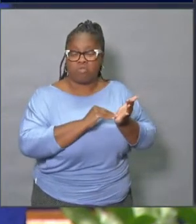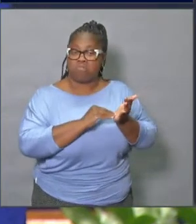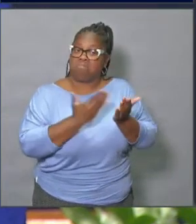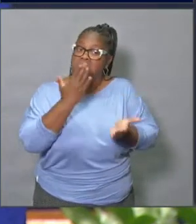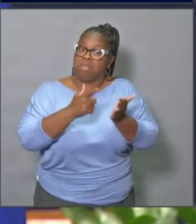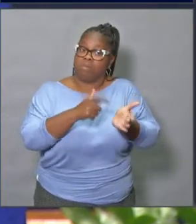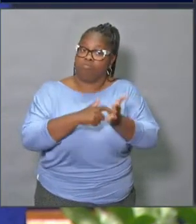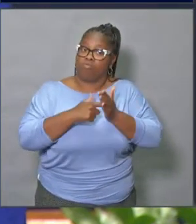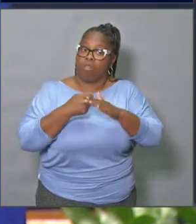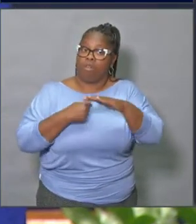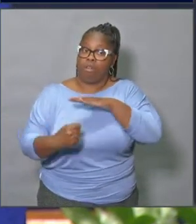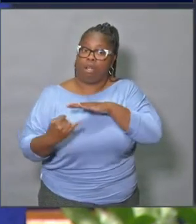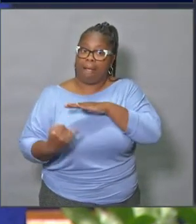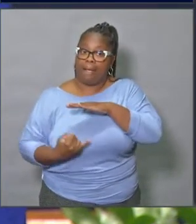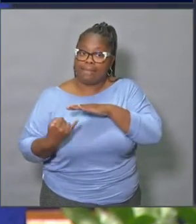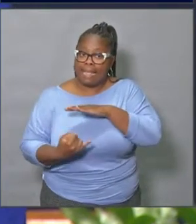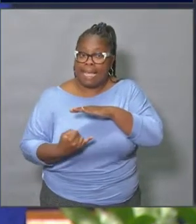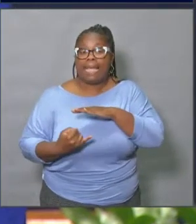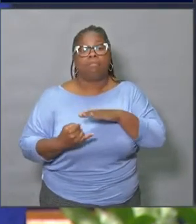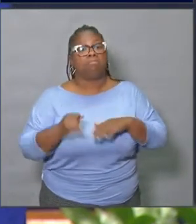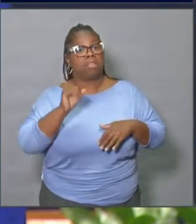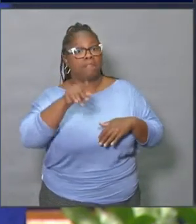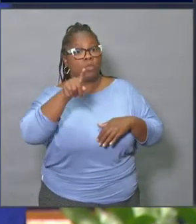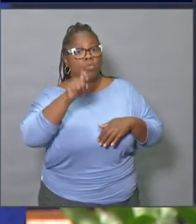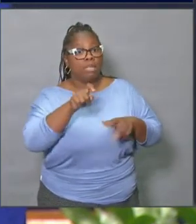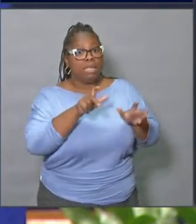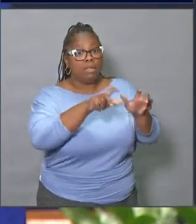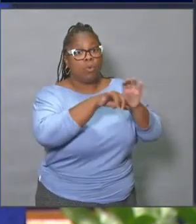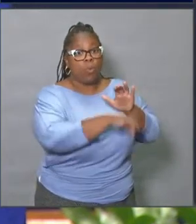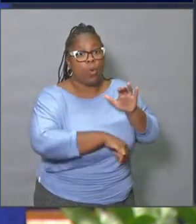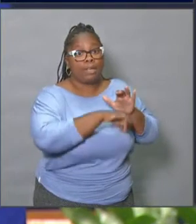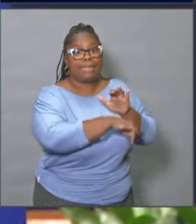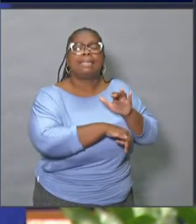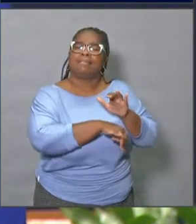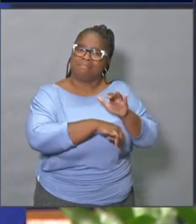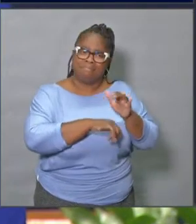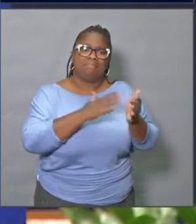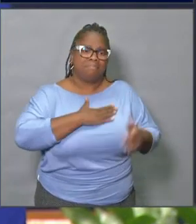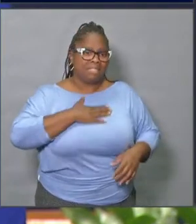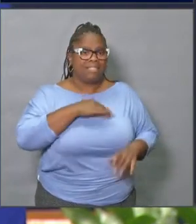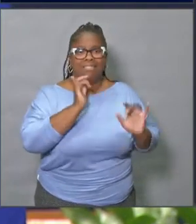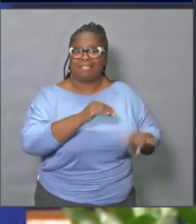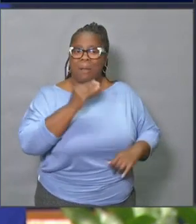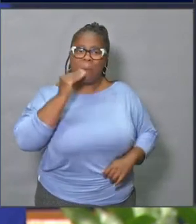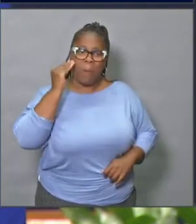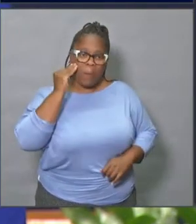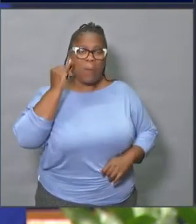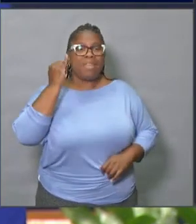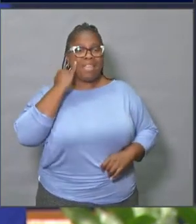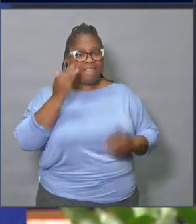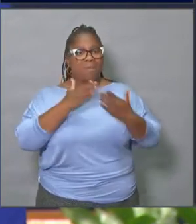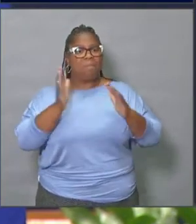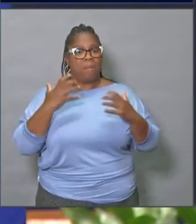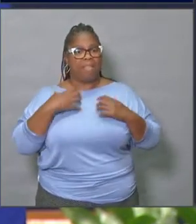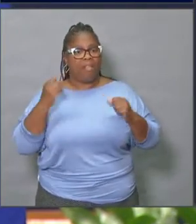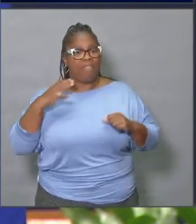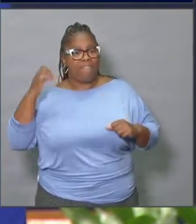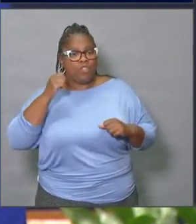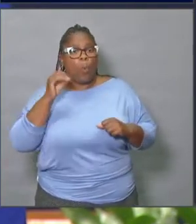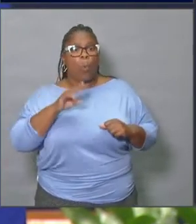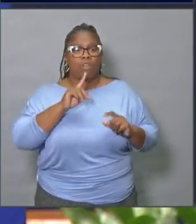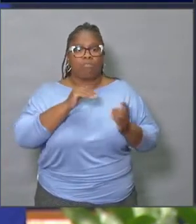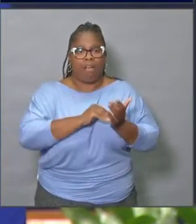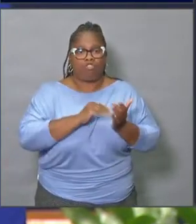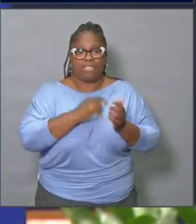also staying at home if you need to quarantine and are advised to quarantine by your provider or by a public health official. Our health